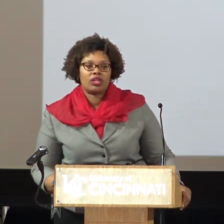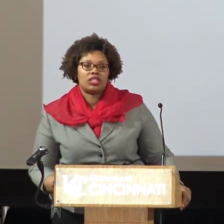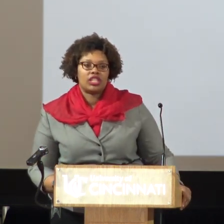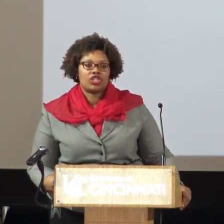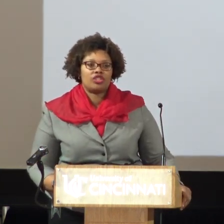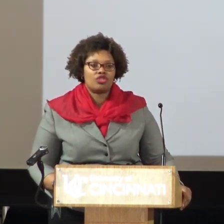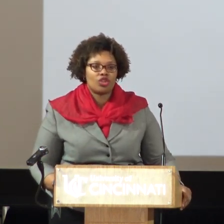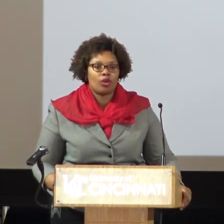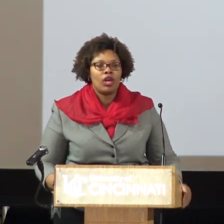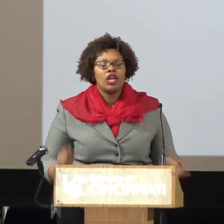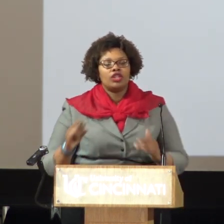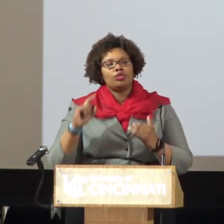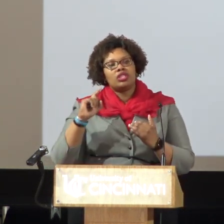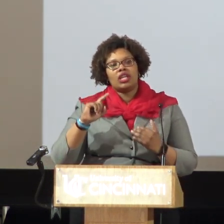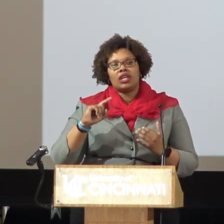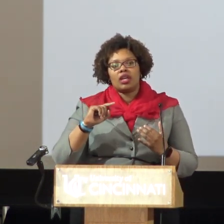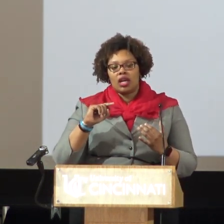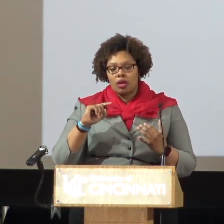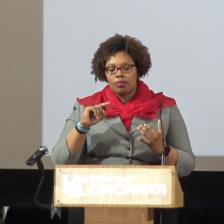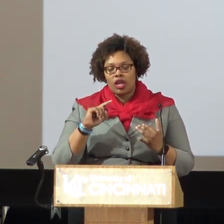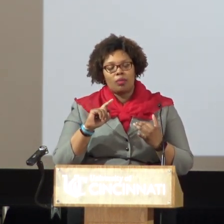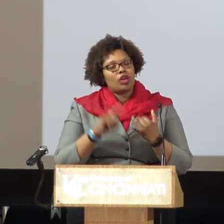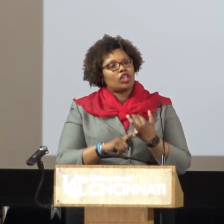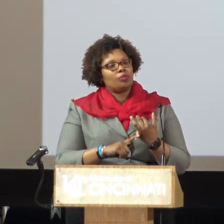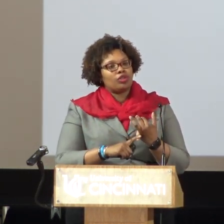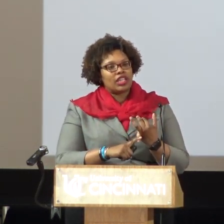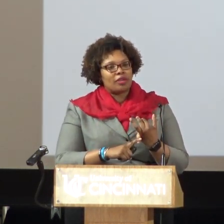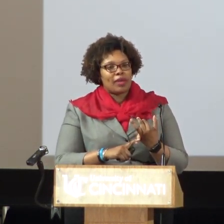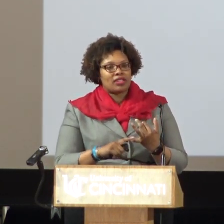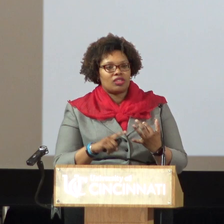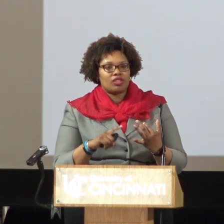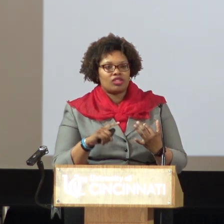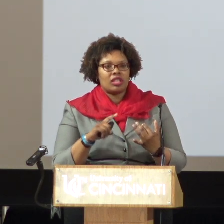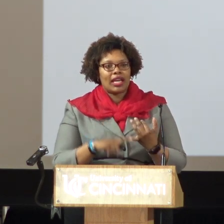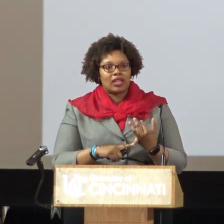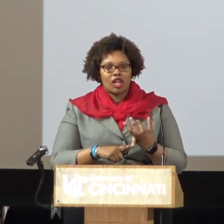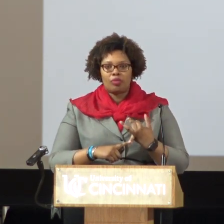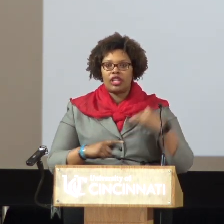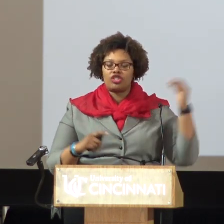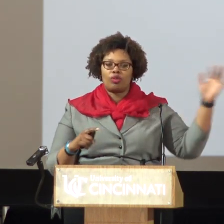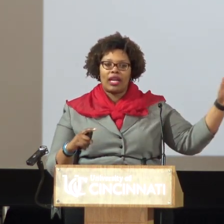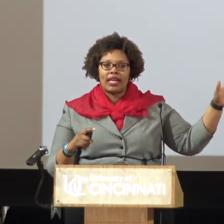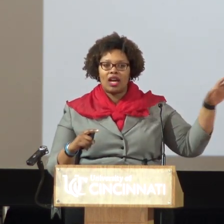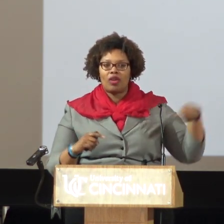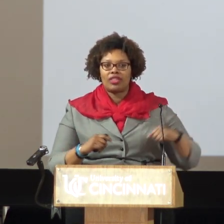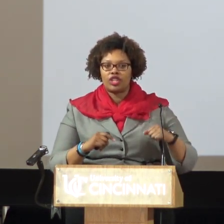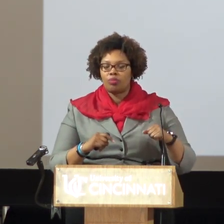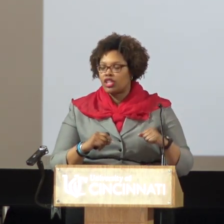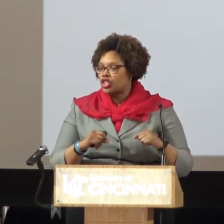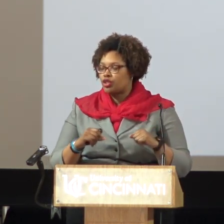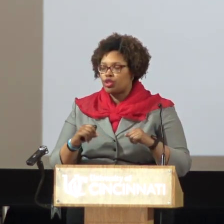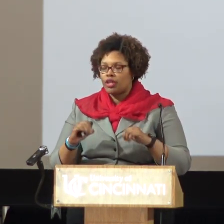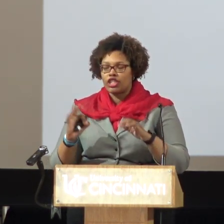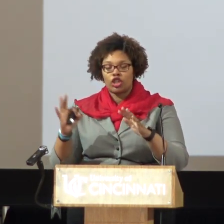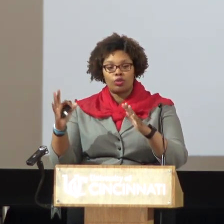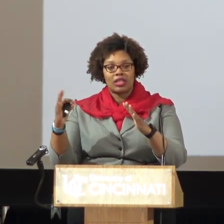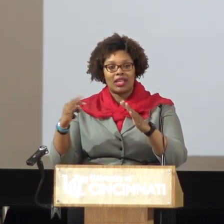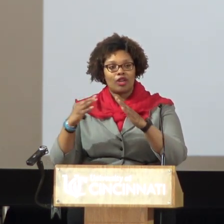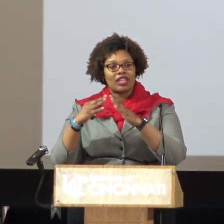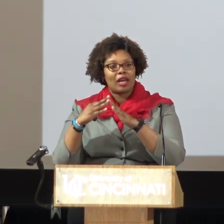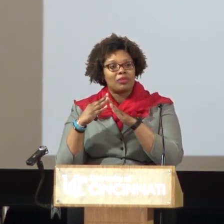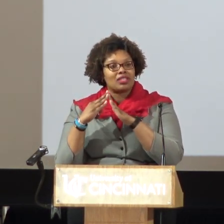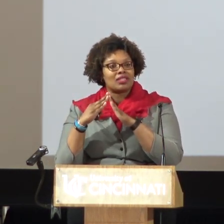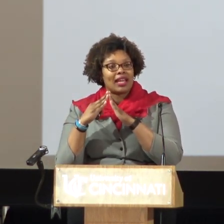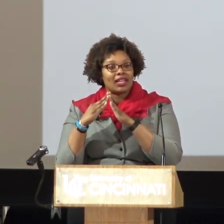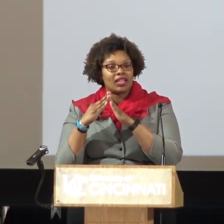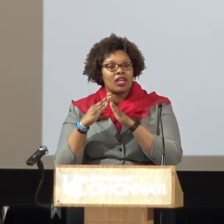of these organizations. So using community ambassadors like libraries. So right now, I think the project they're doing is closing the